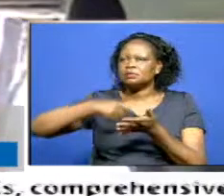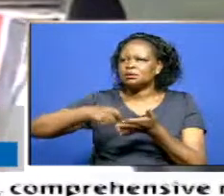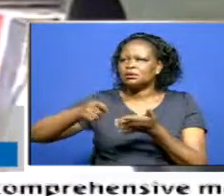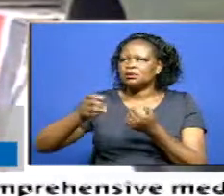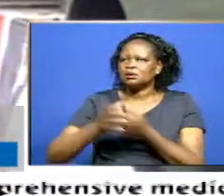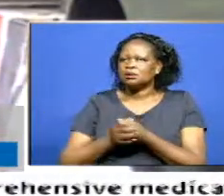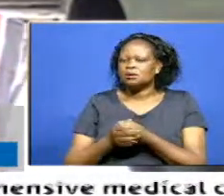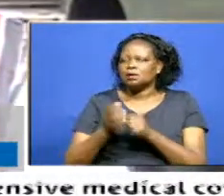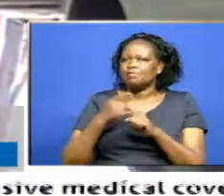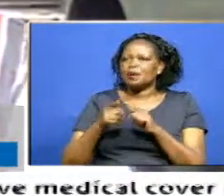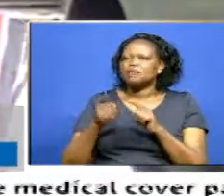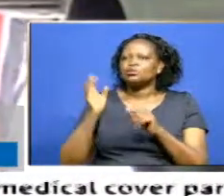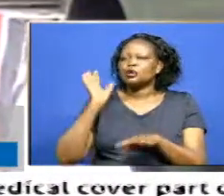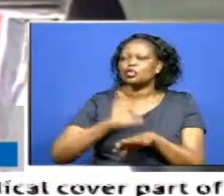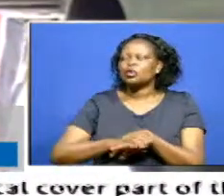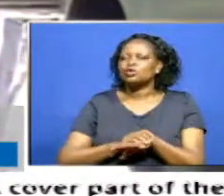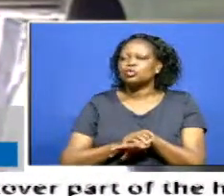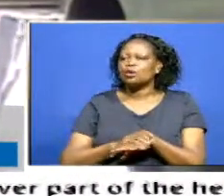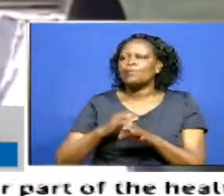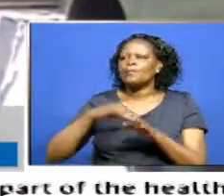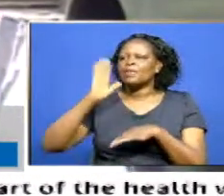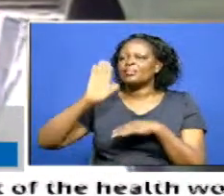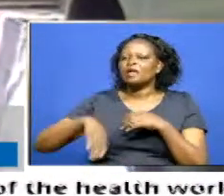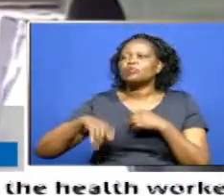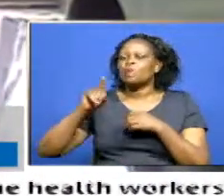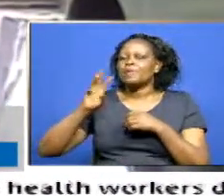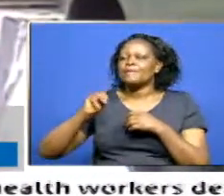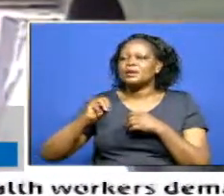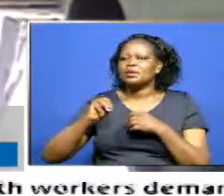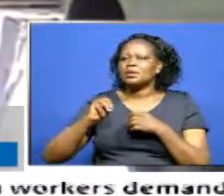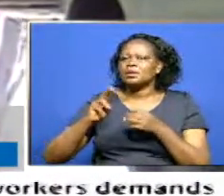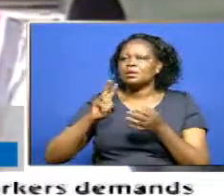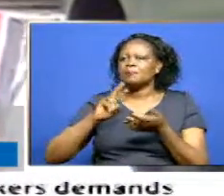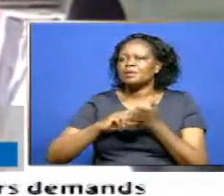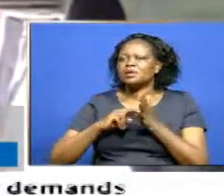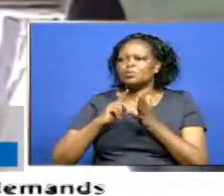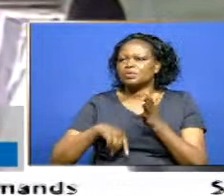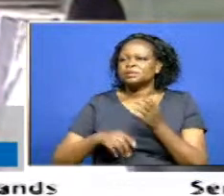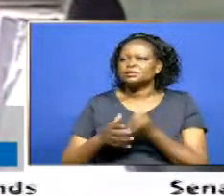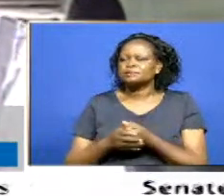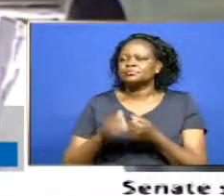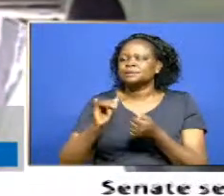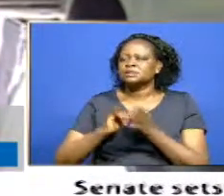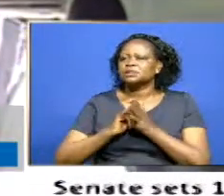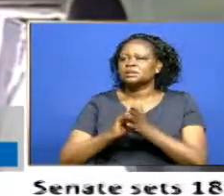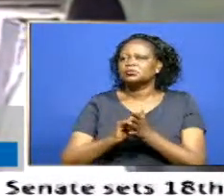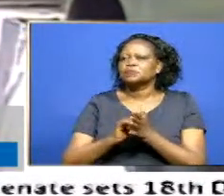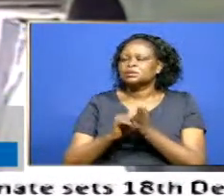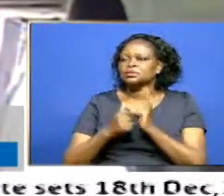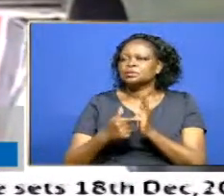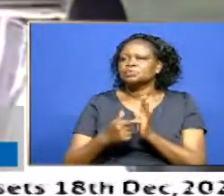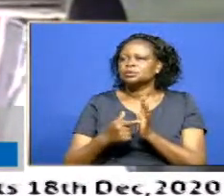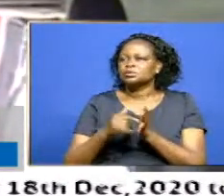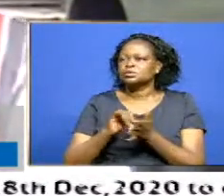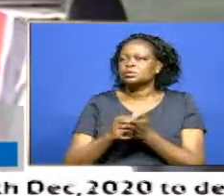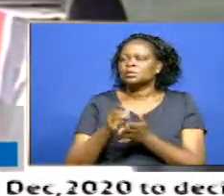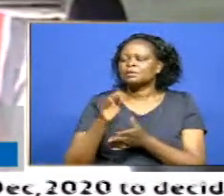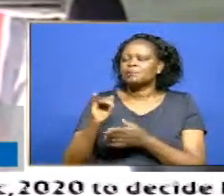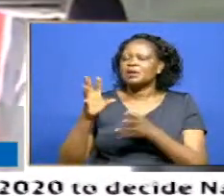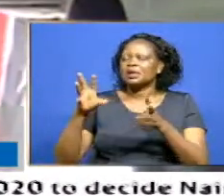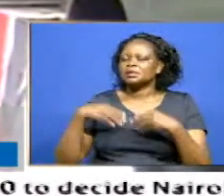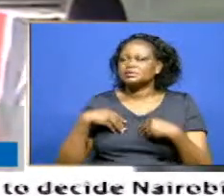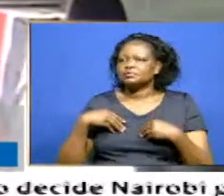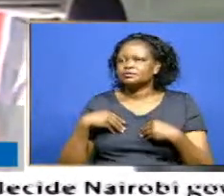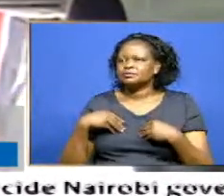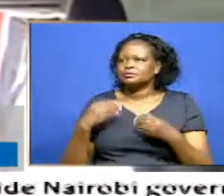were able to get more than that. So that shows that on the ground, BBI is acceptable. So